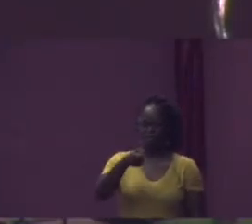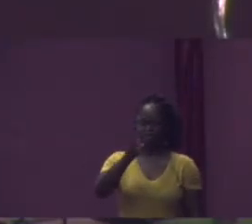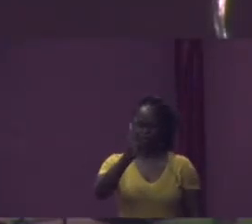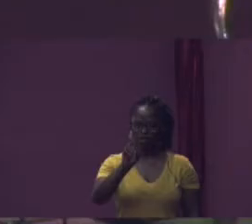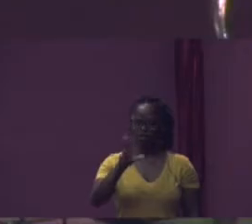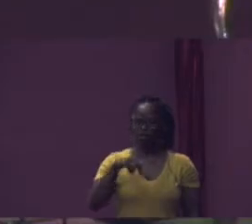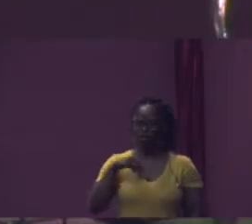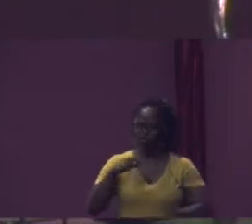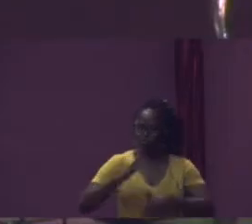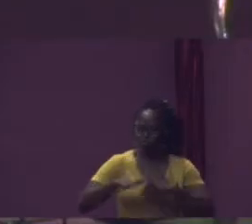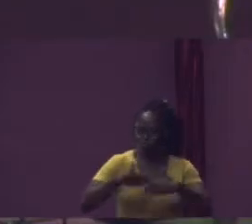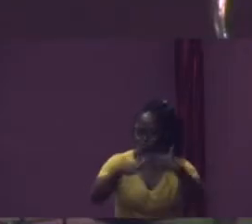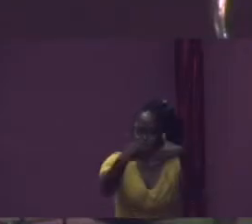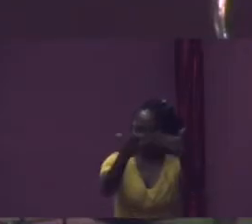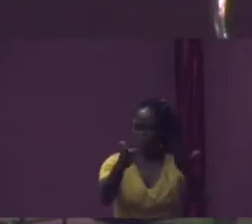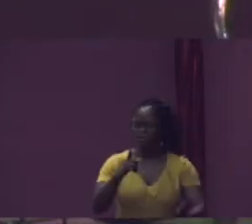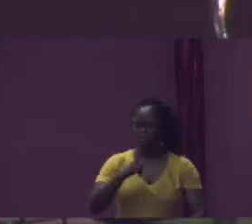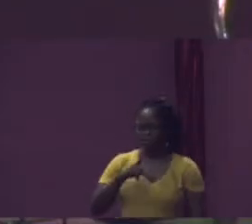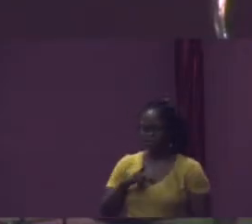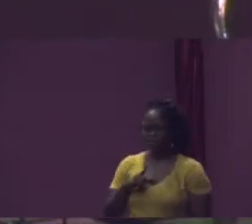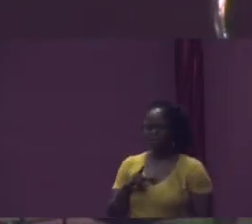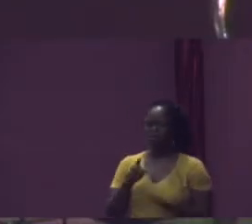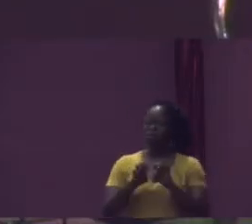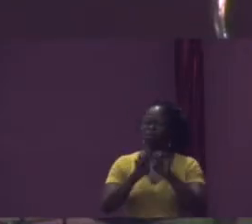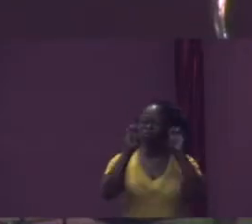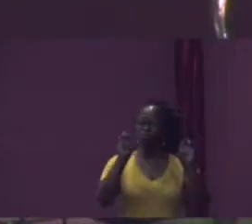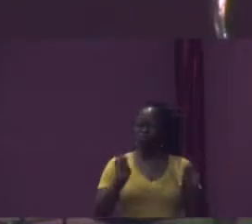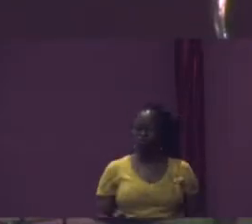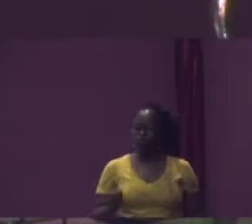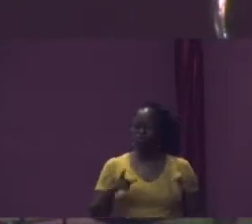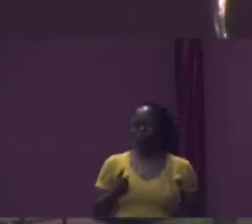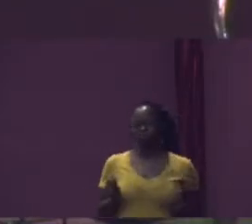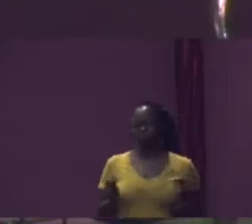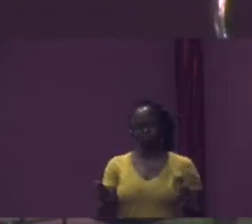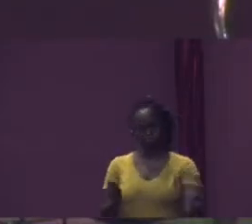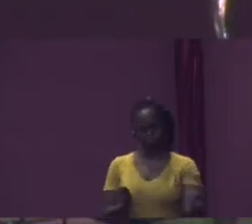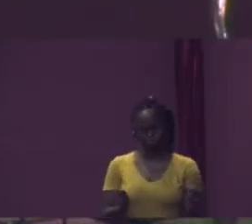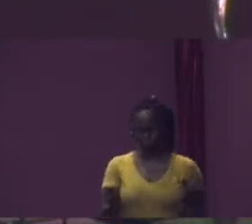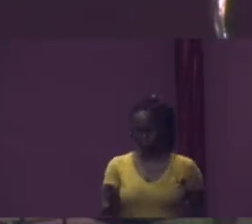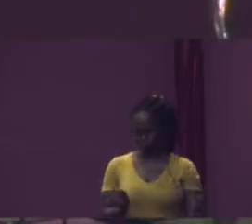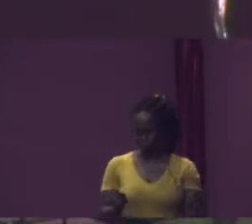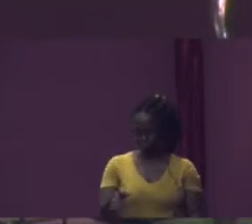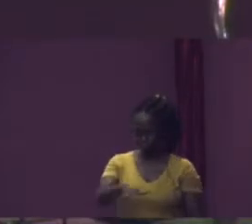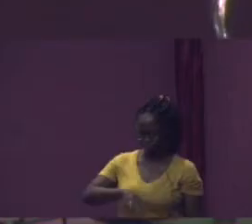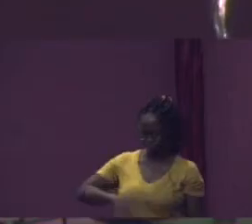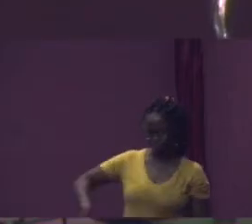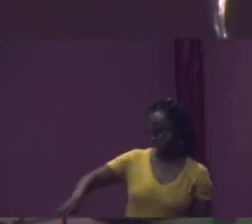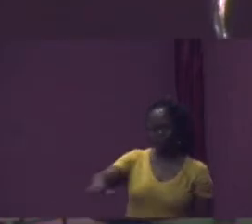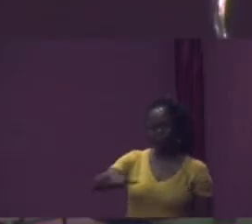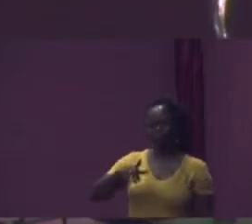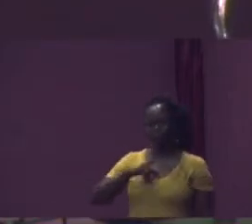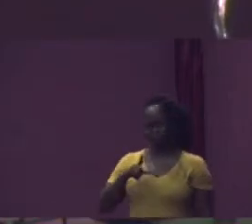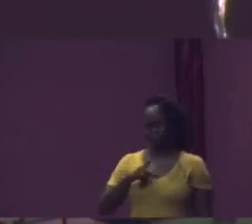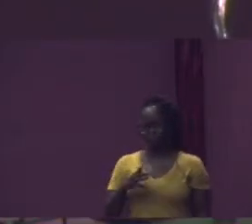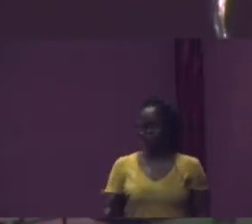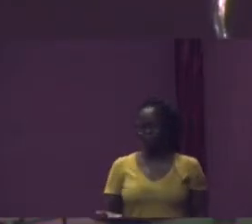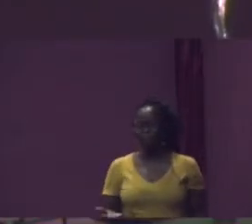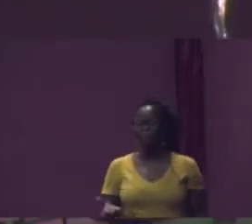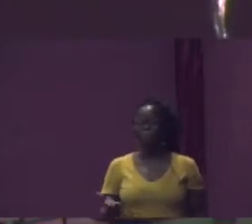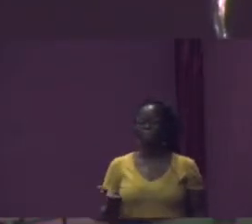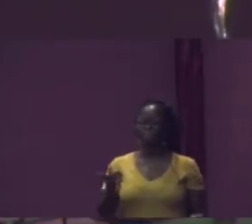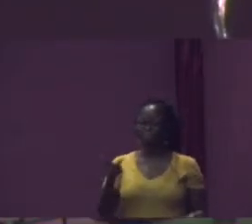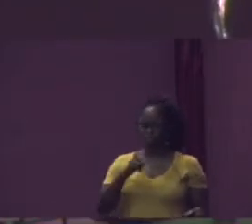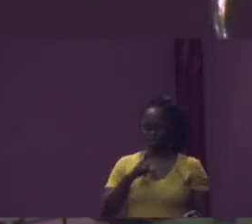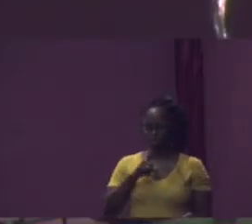social structures seek control over nature, the socialization of scientific knowledge, the further division of labor,